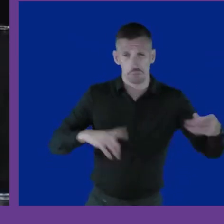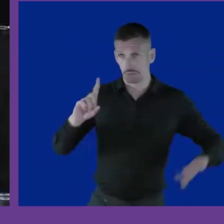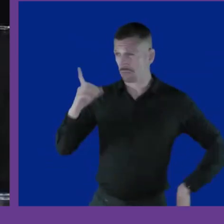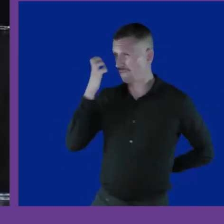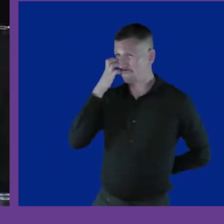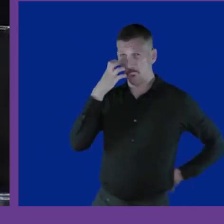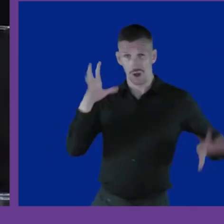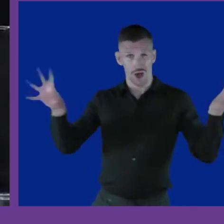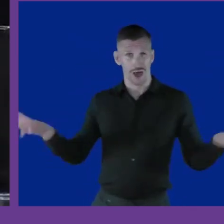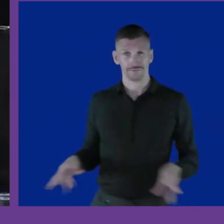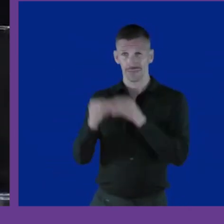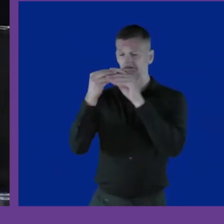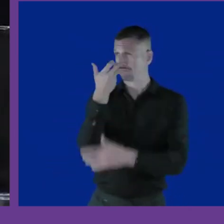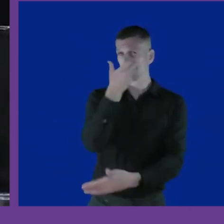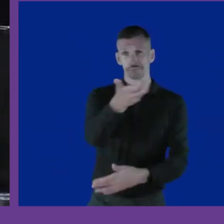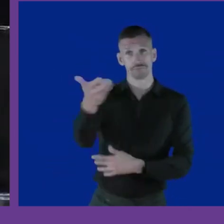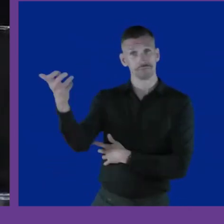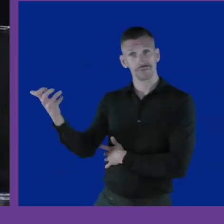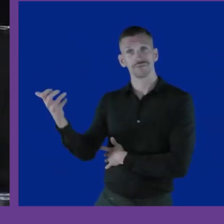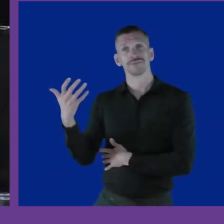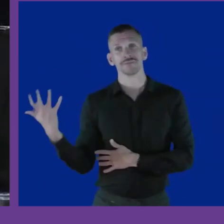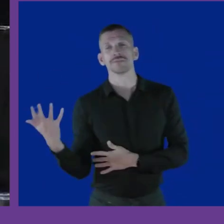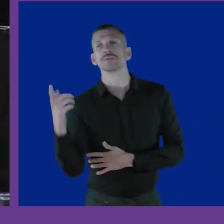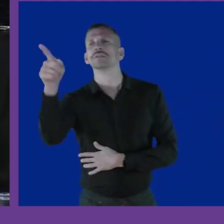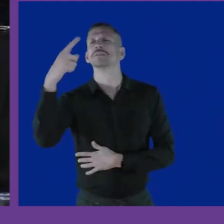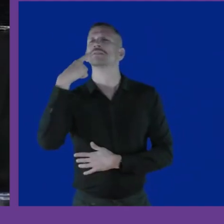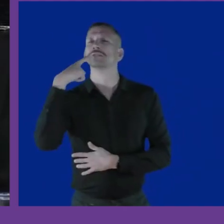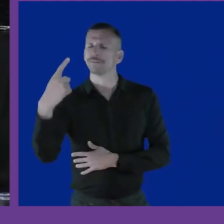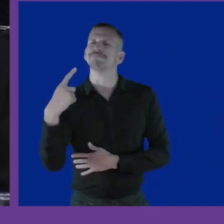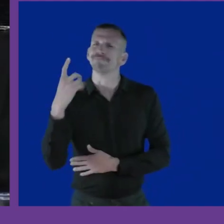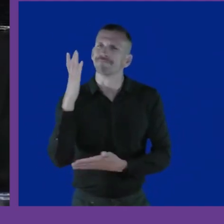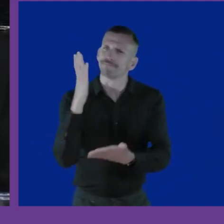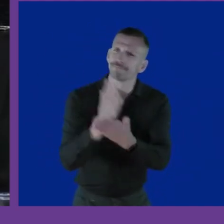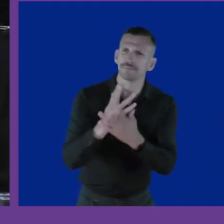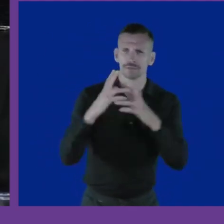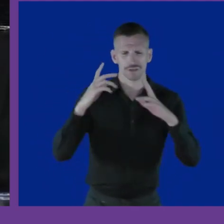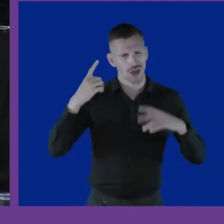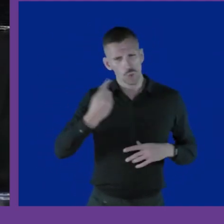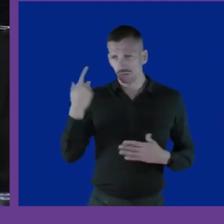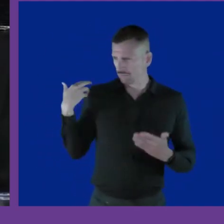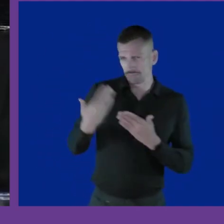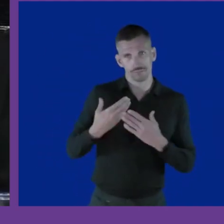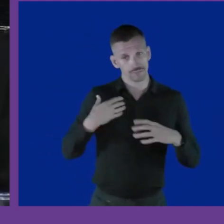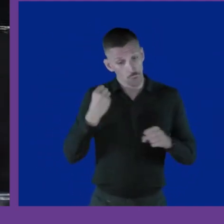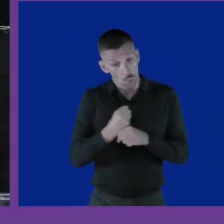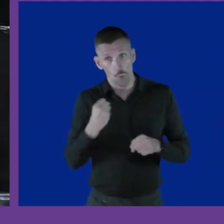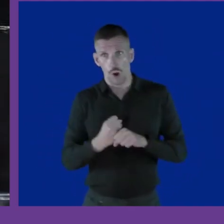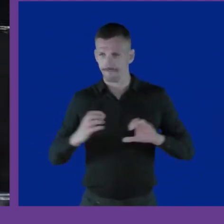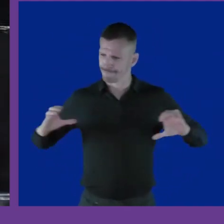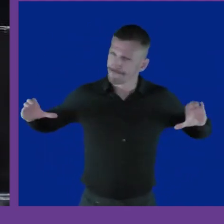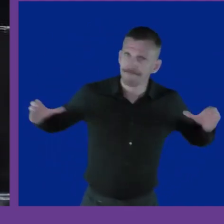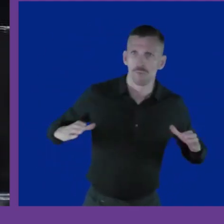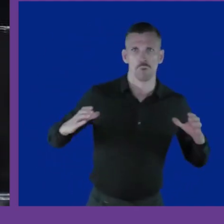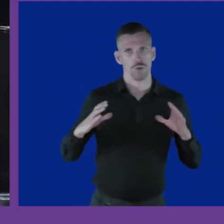I think, as you said, collaboration in figuring out what we can do here is key. And I would be totally a